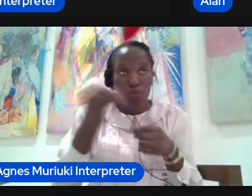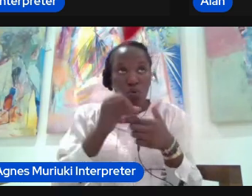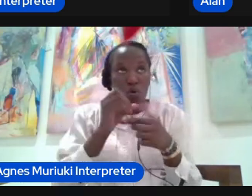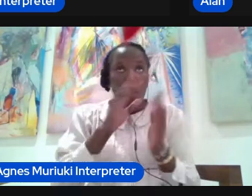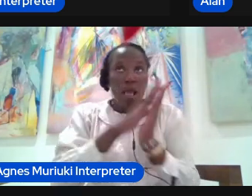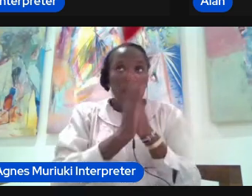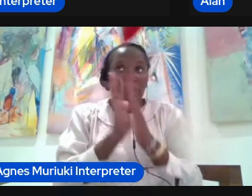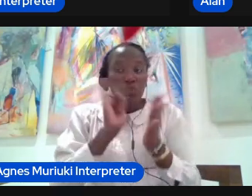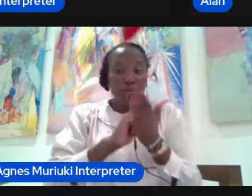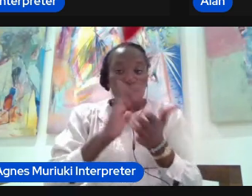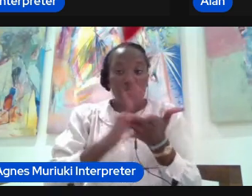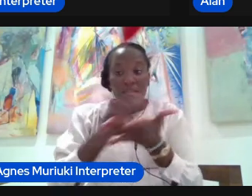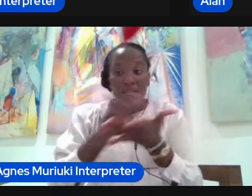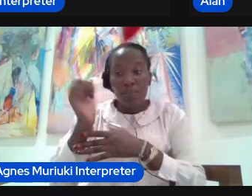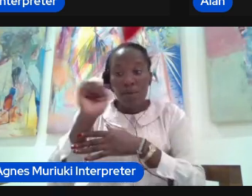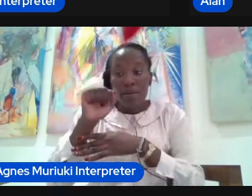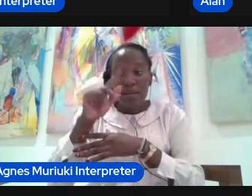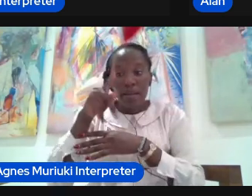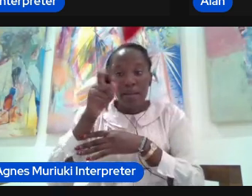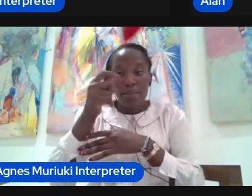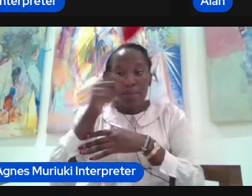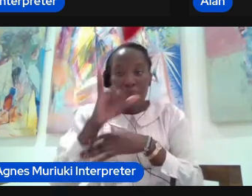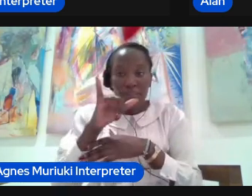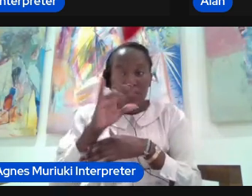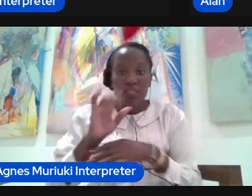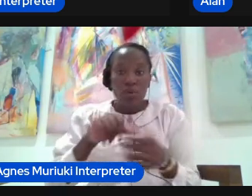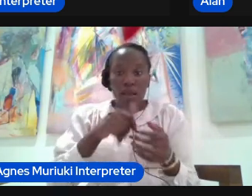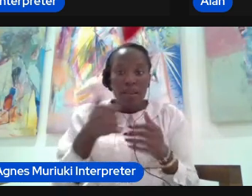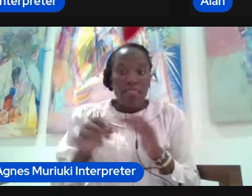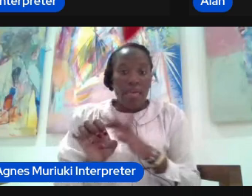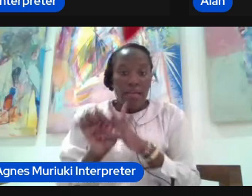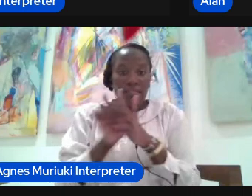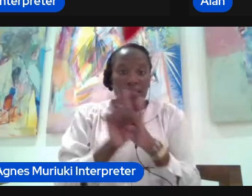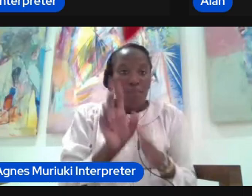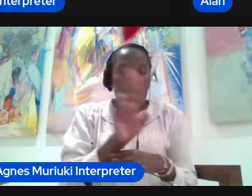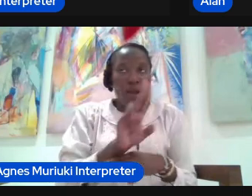pity. Yeah. Another example I'll use, like leveraging